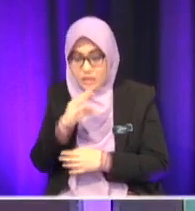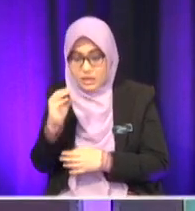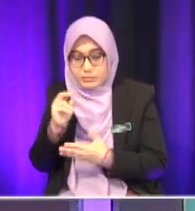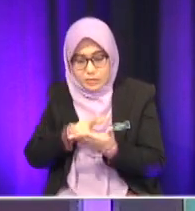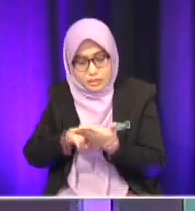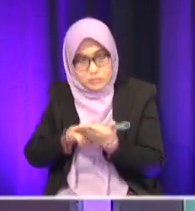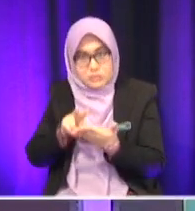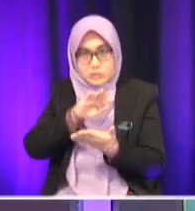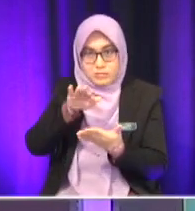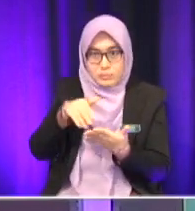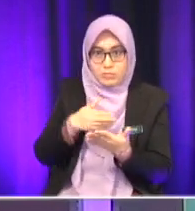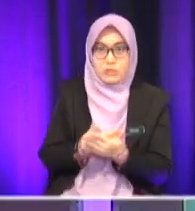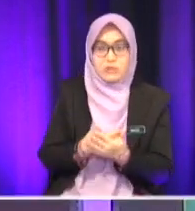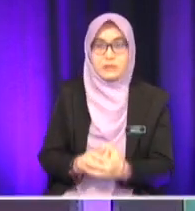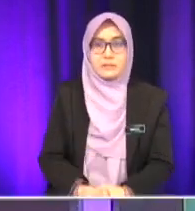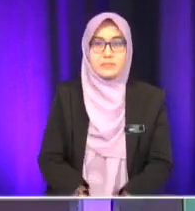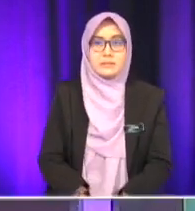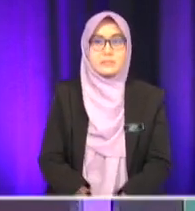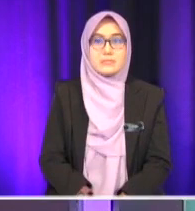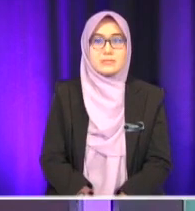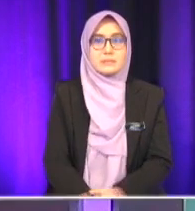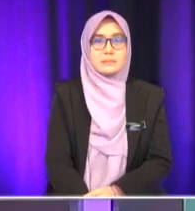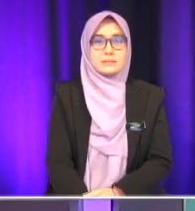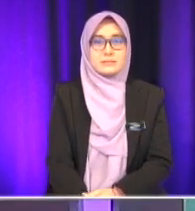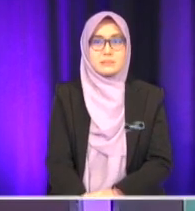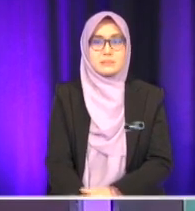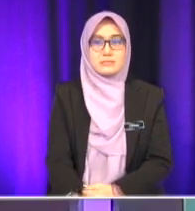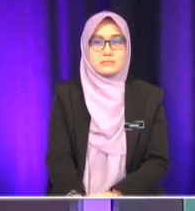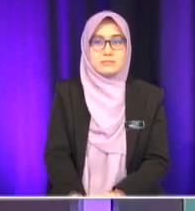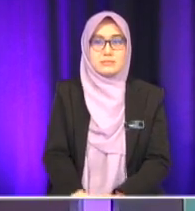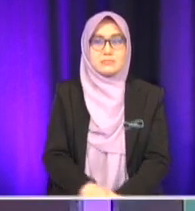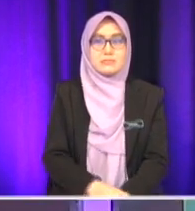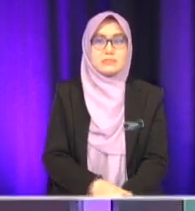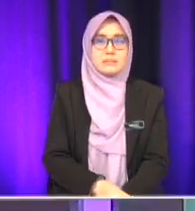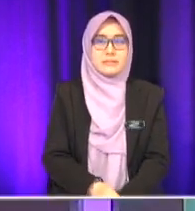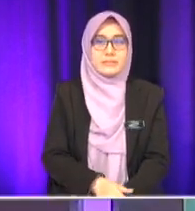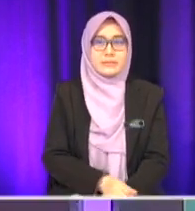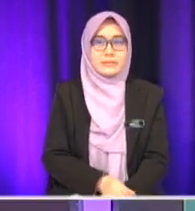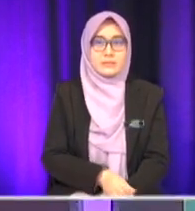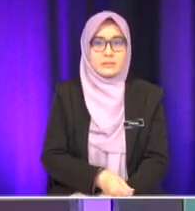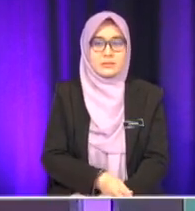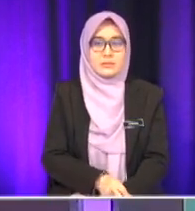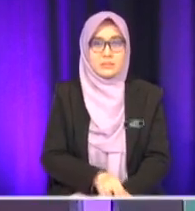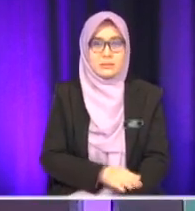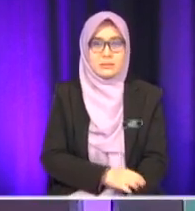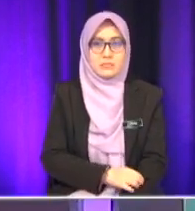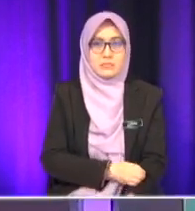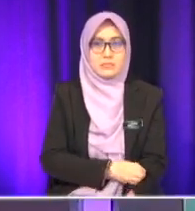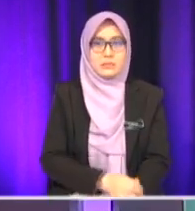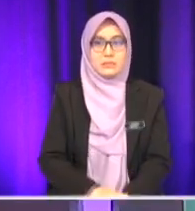because you want to spend less time in part 1, you just, when you see the answer is A, you